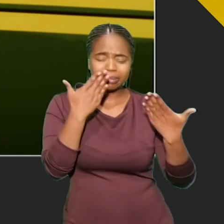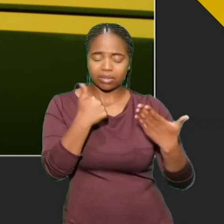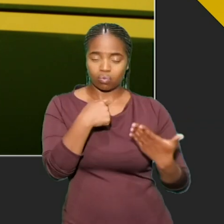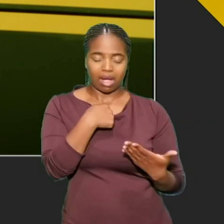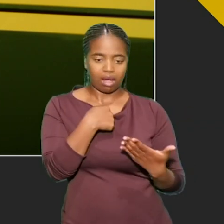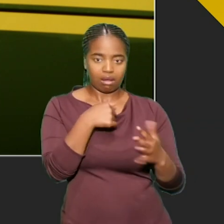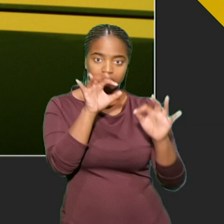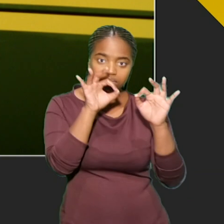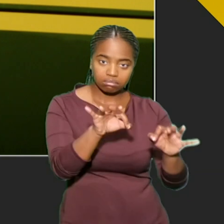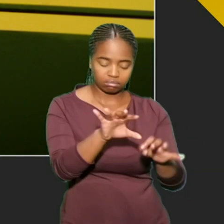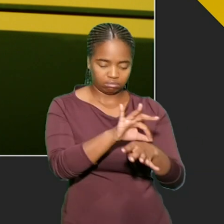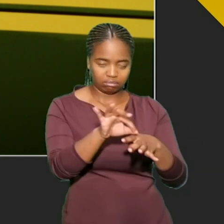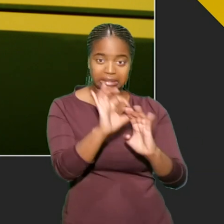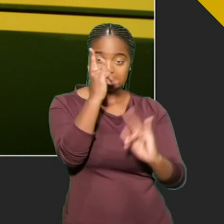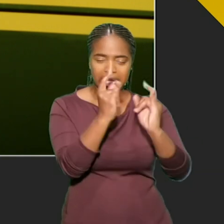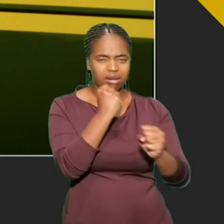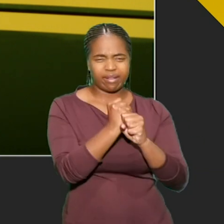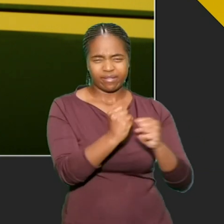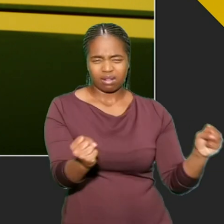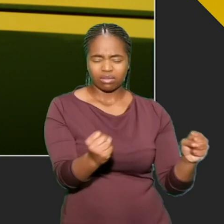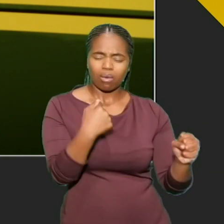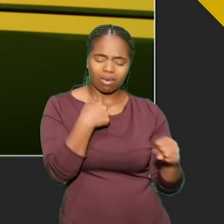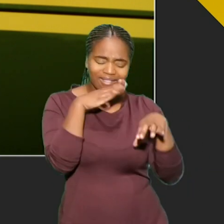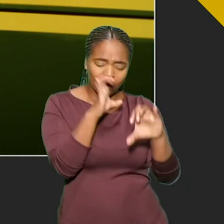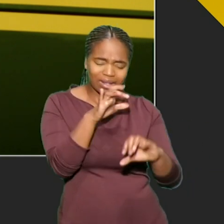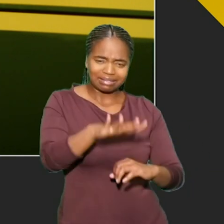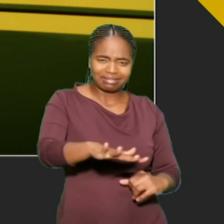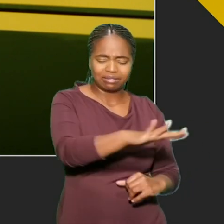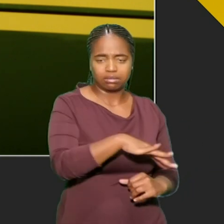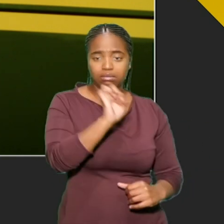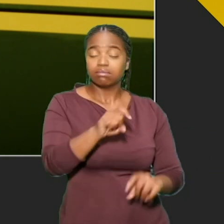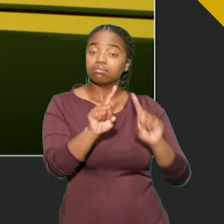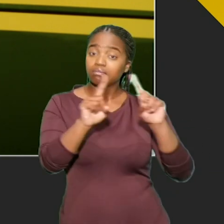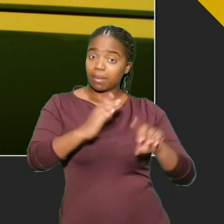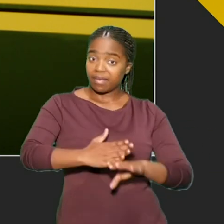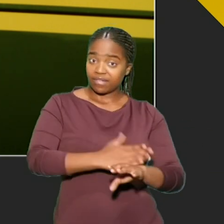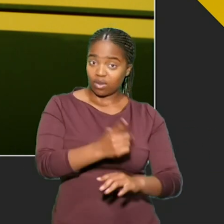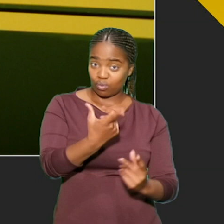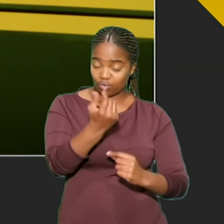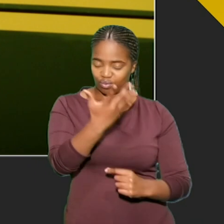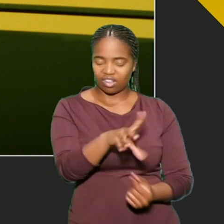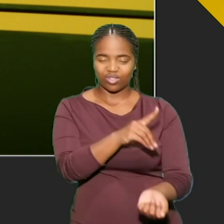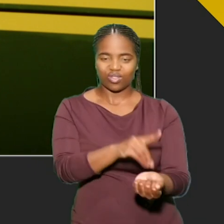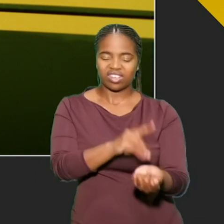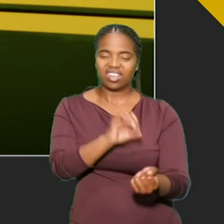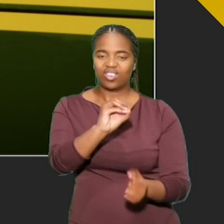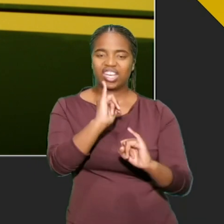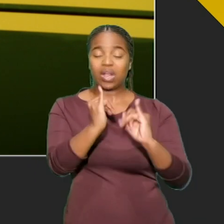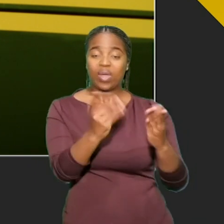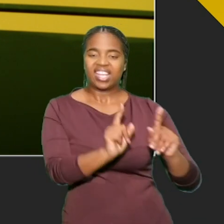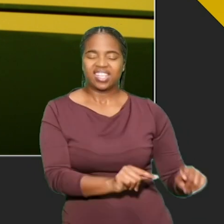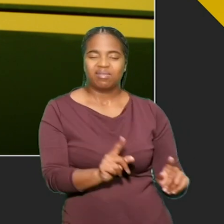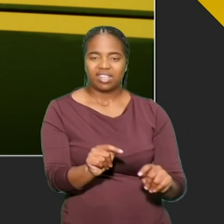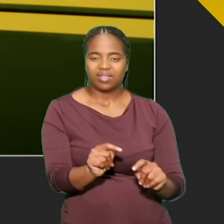to a question of how and how much more do we need to focus on these areas. But before say lapho siqhubeke no dokotela wethu khona ohleli nathi,